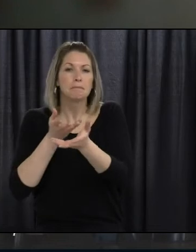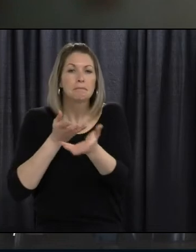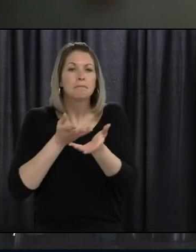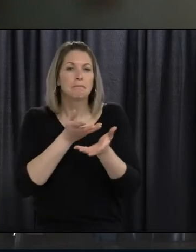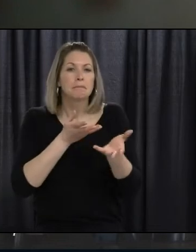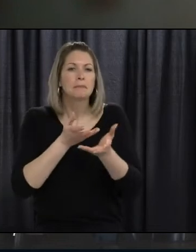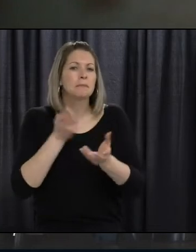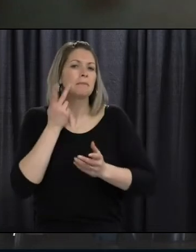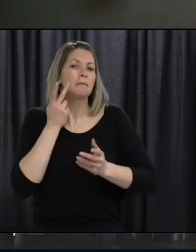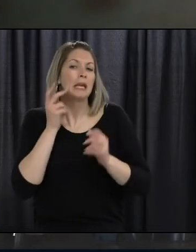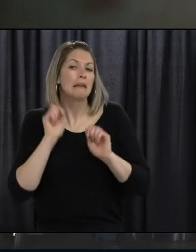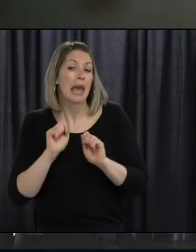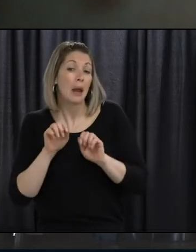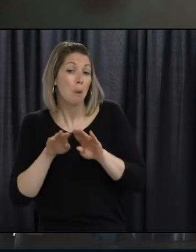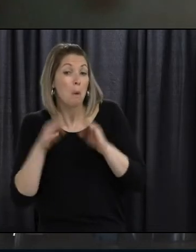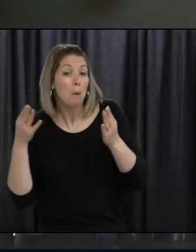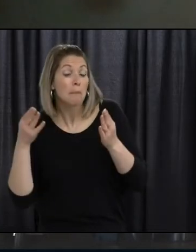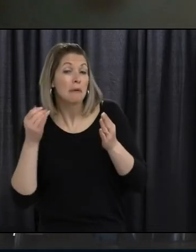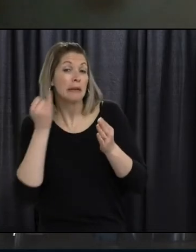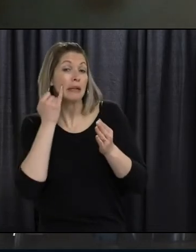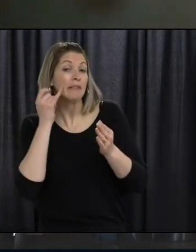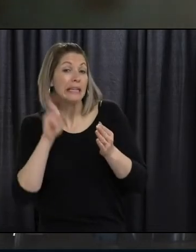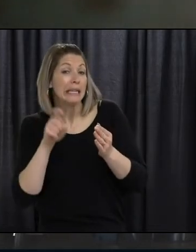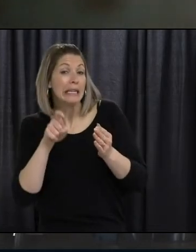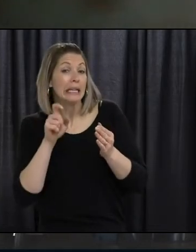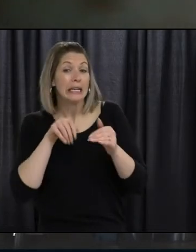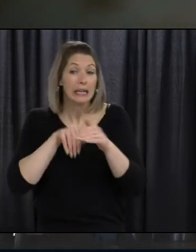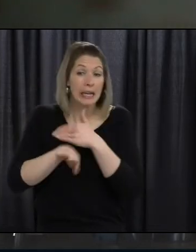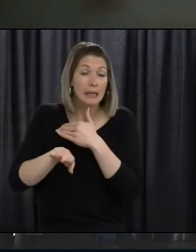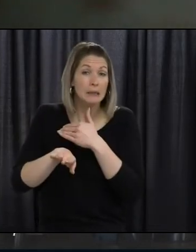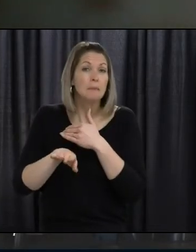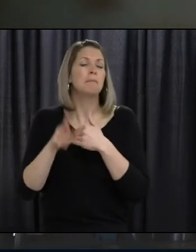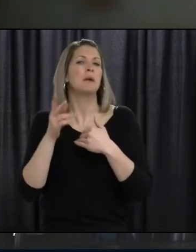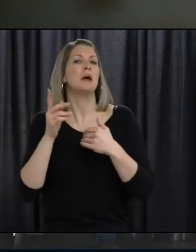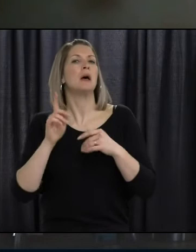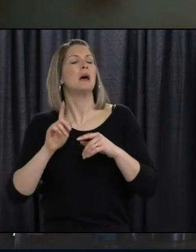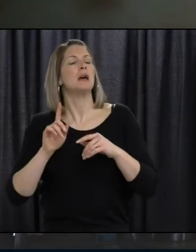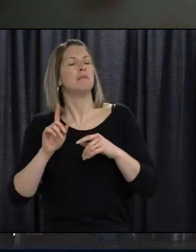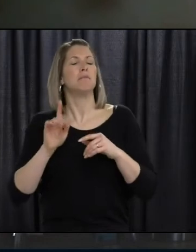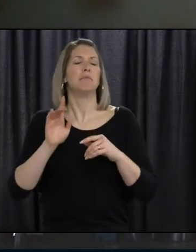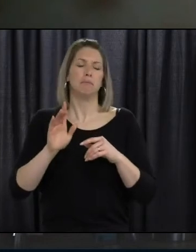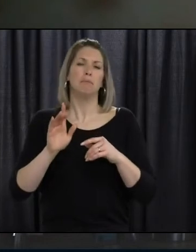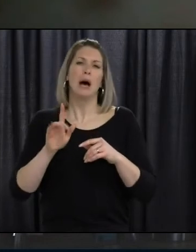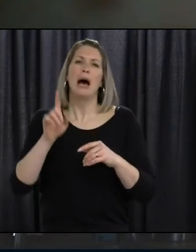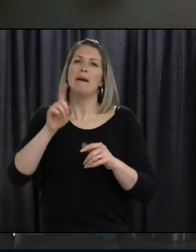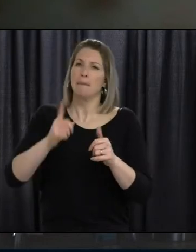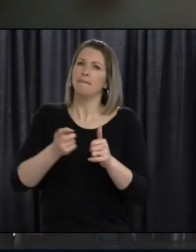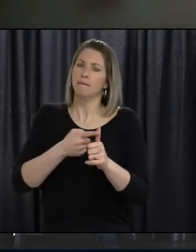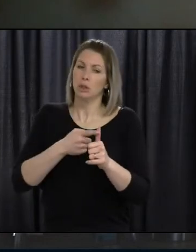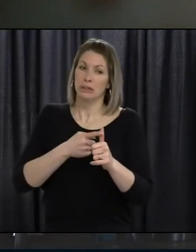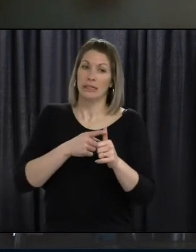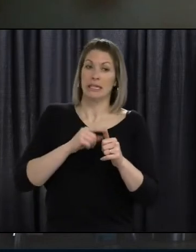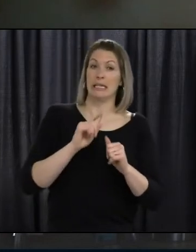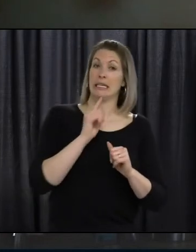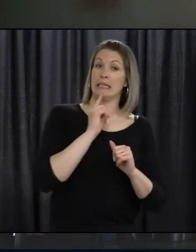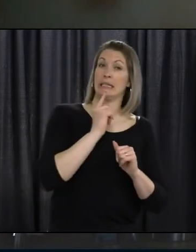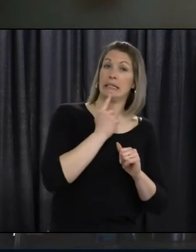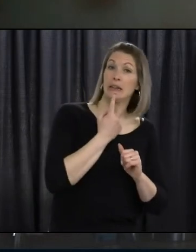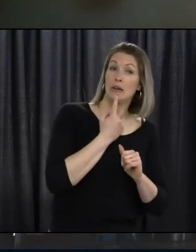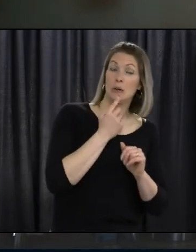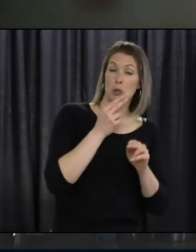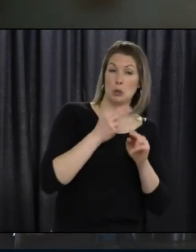of doing this. Again, it's a question of moving from the acute phase, as it were, where